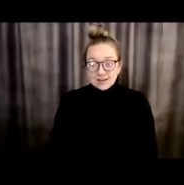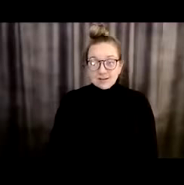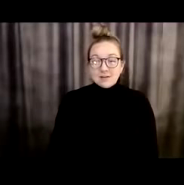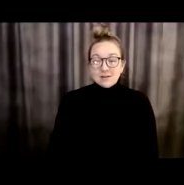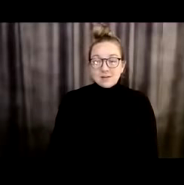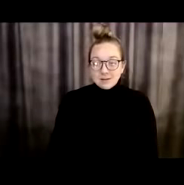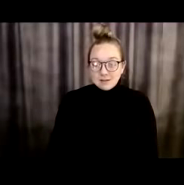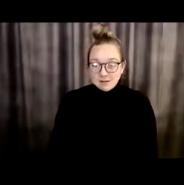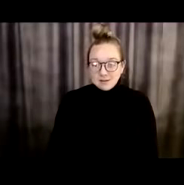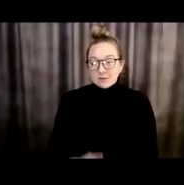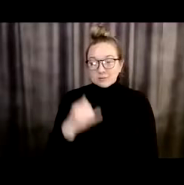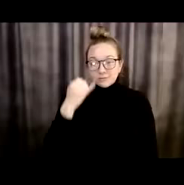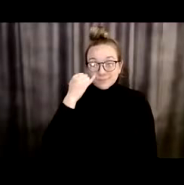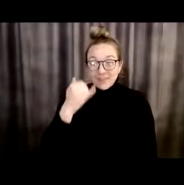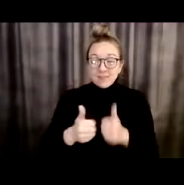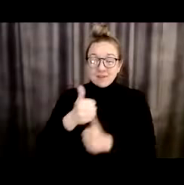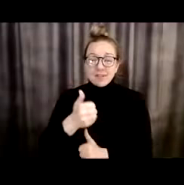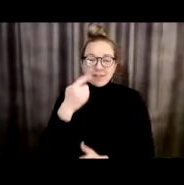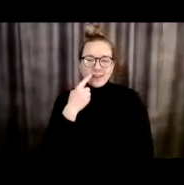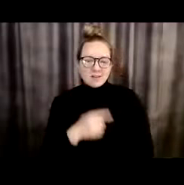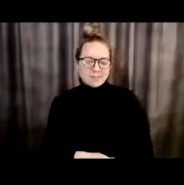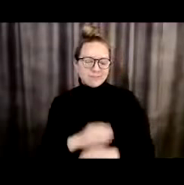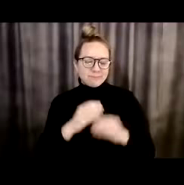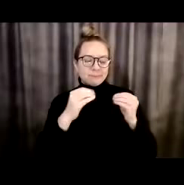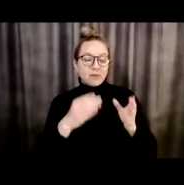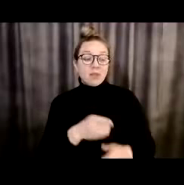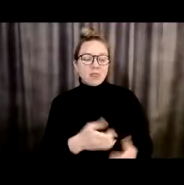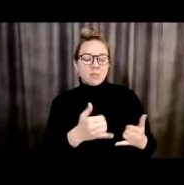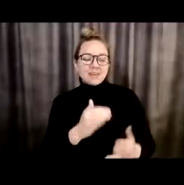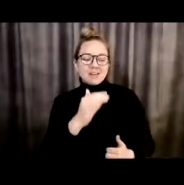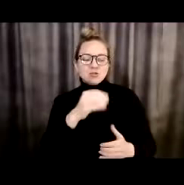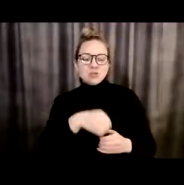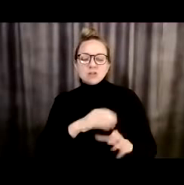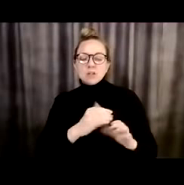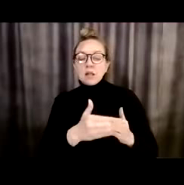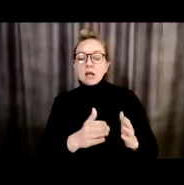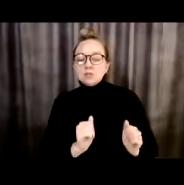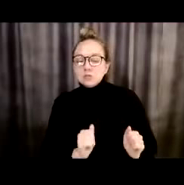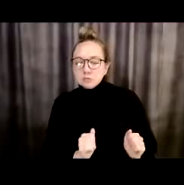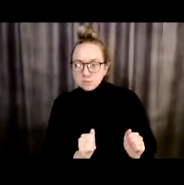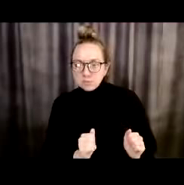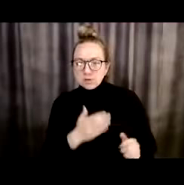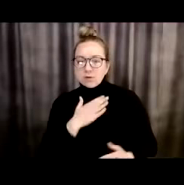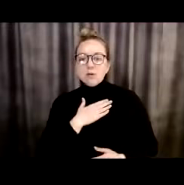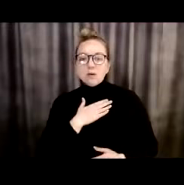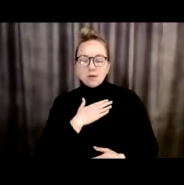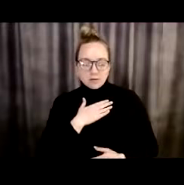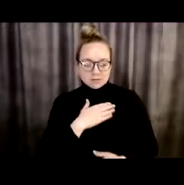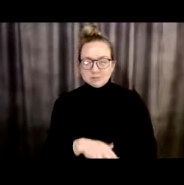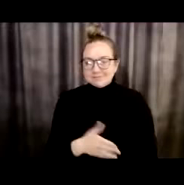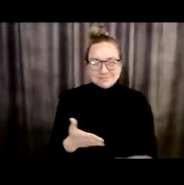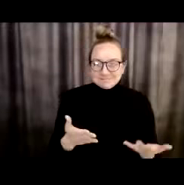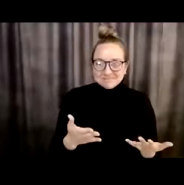playing too much in their classrooms, allowing their kids to play too much. What an absurd statement.